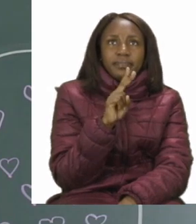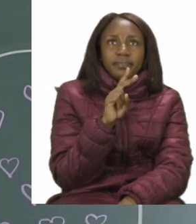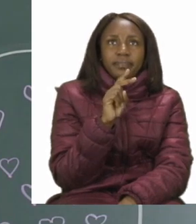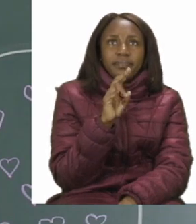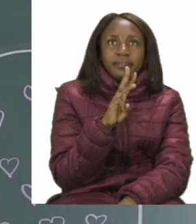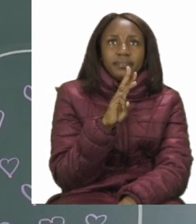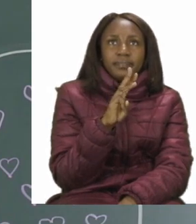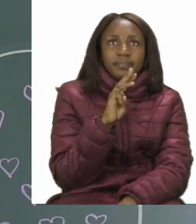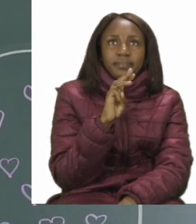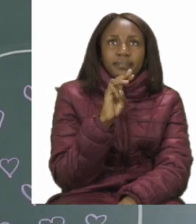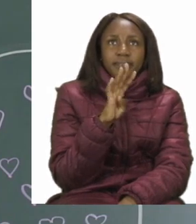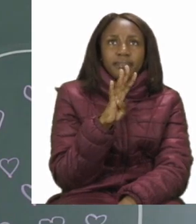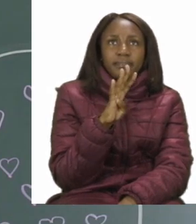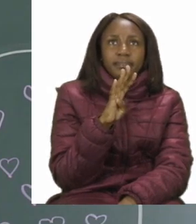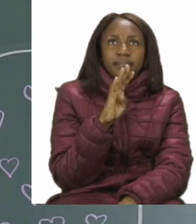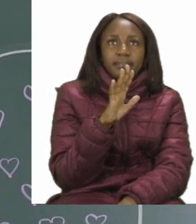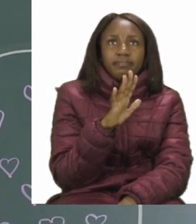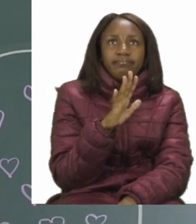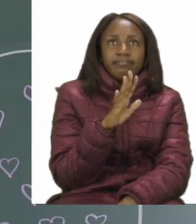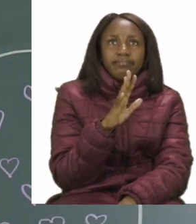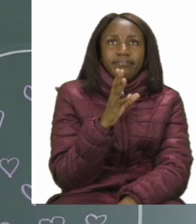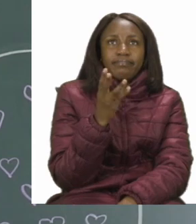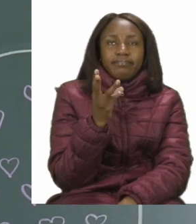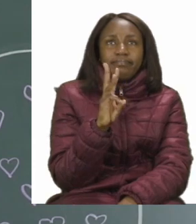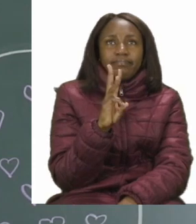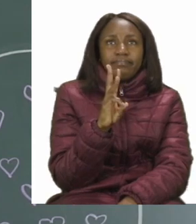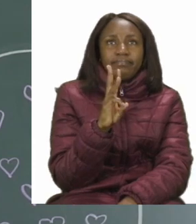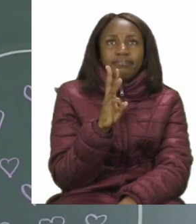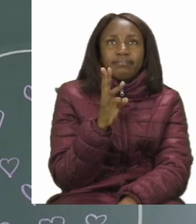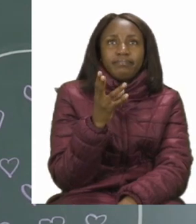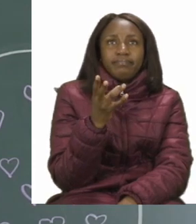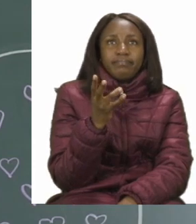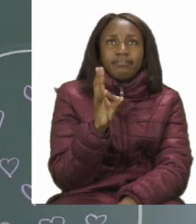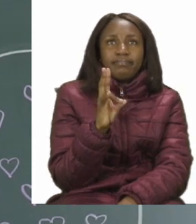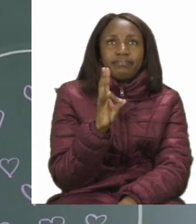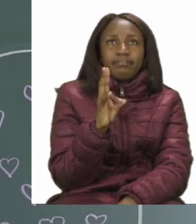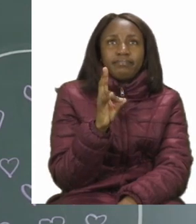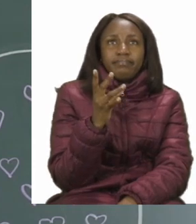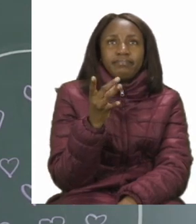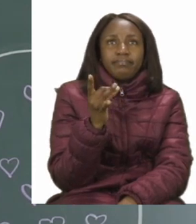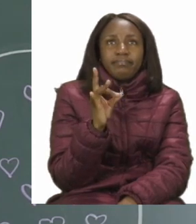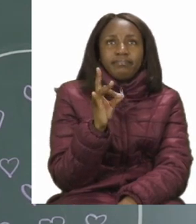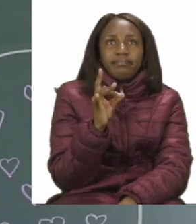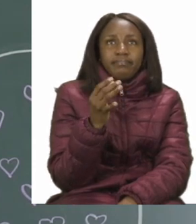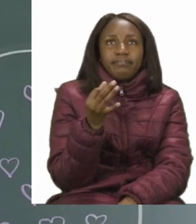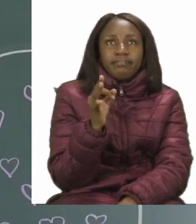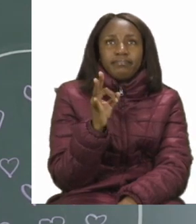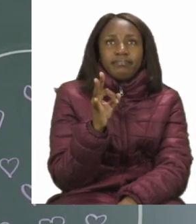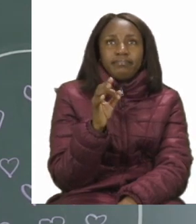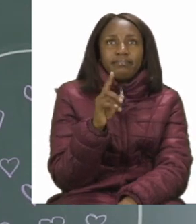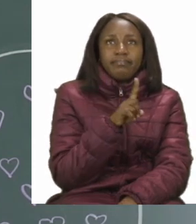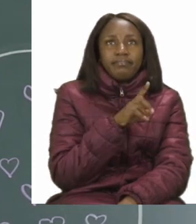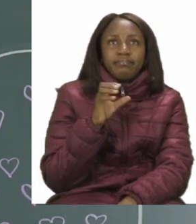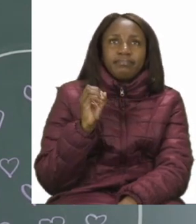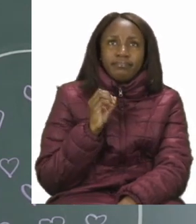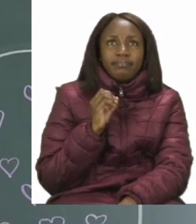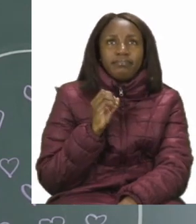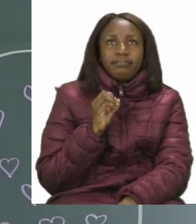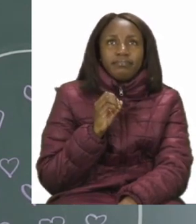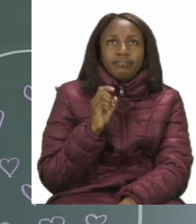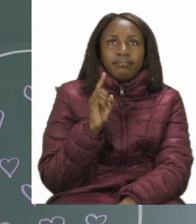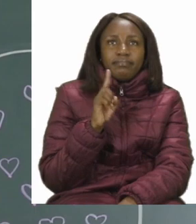2, 3, 4, 5, 6, 7, 8, 9,